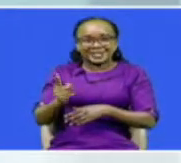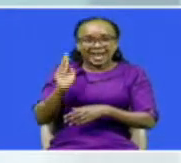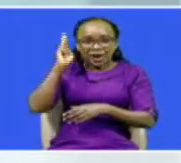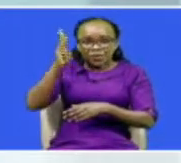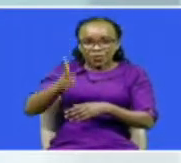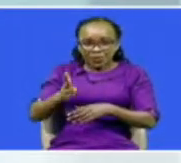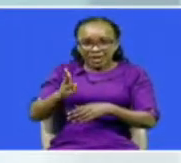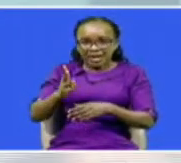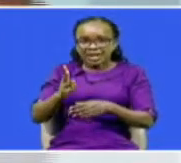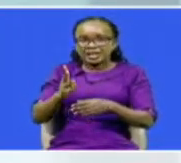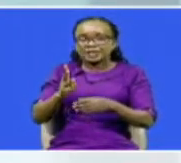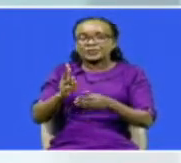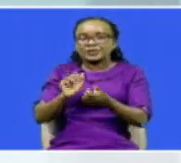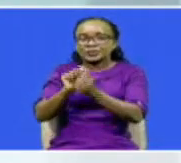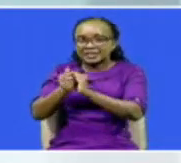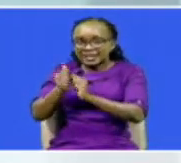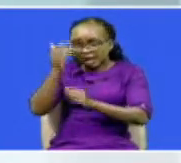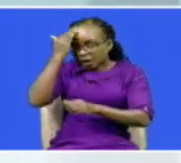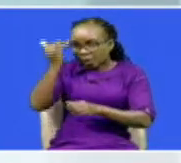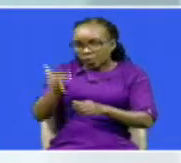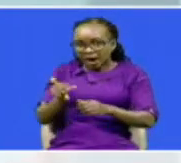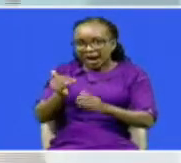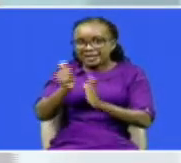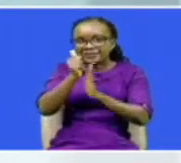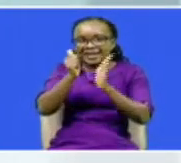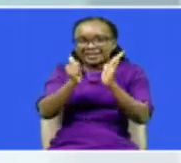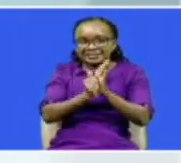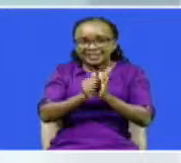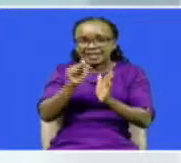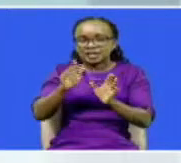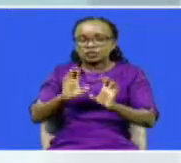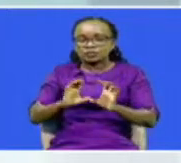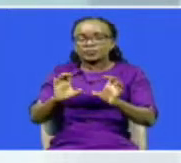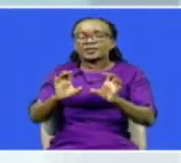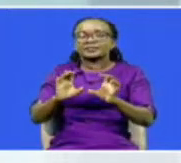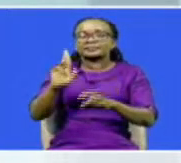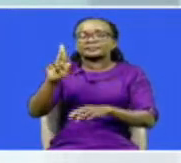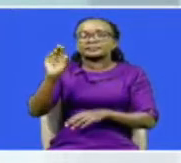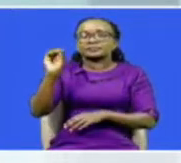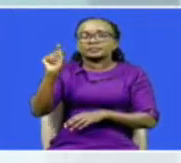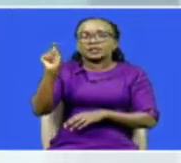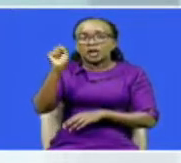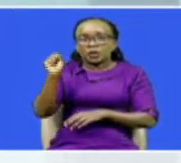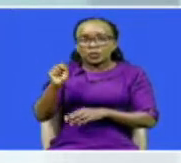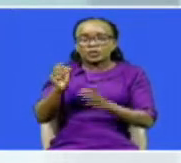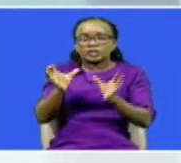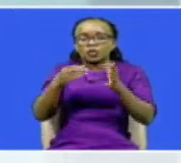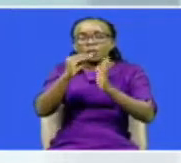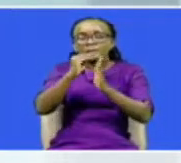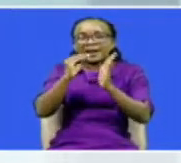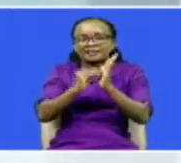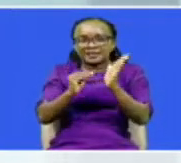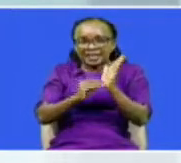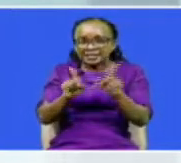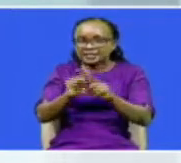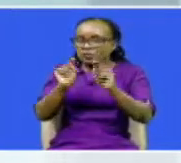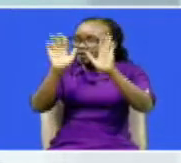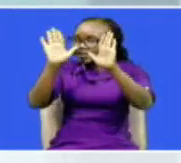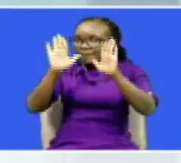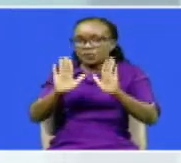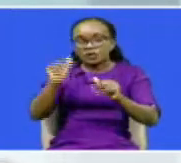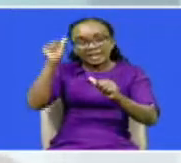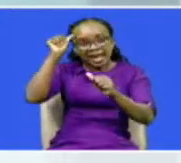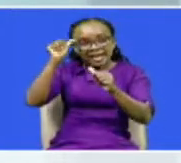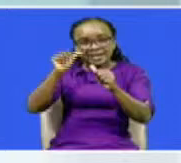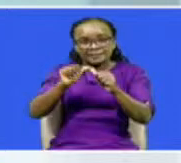to either direction, because our agenda as Roots Party is to push the Roots Party manifesto. And this was very important.